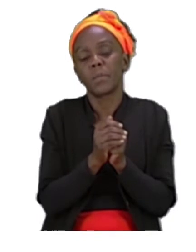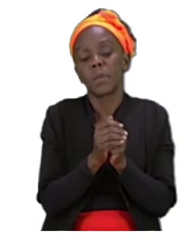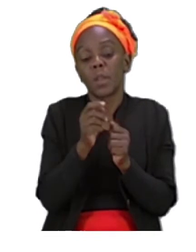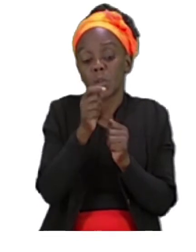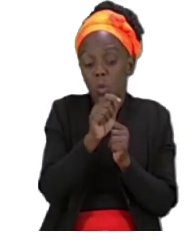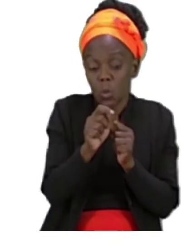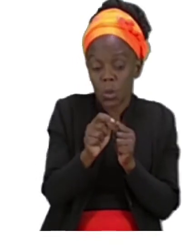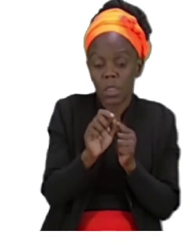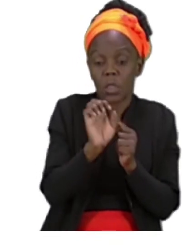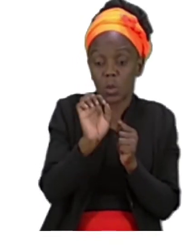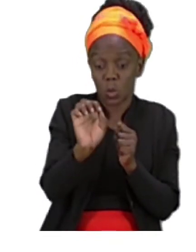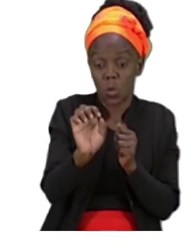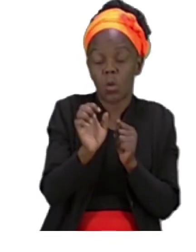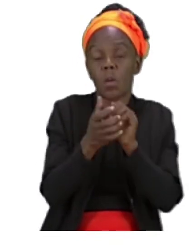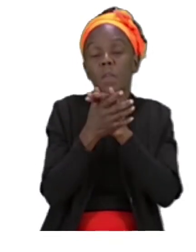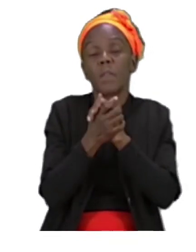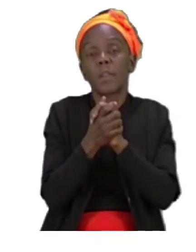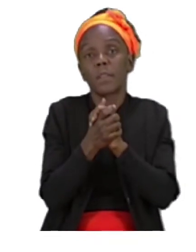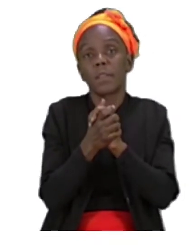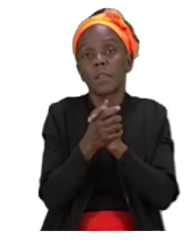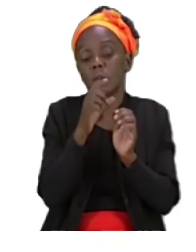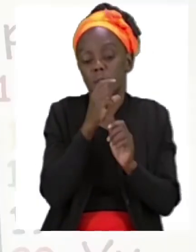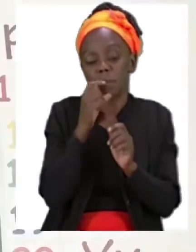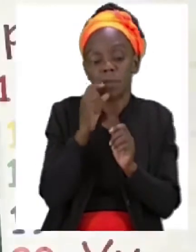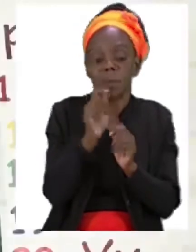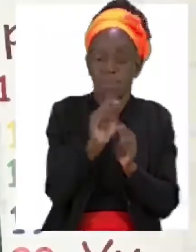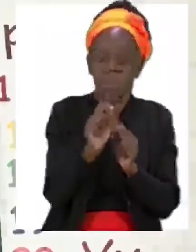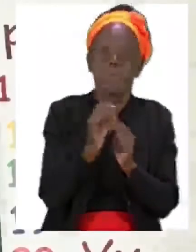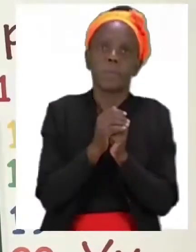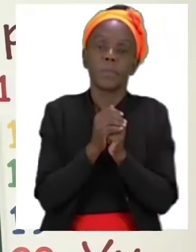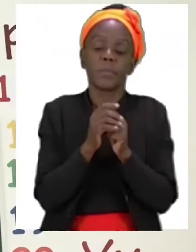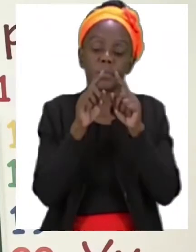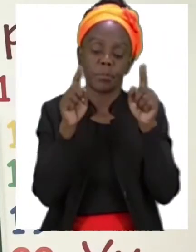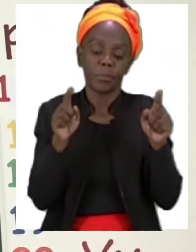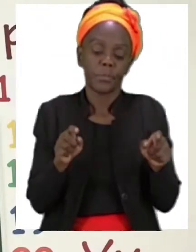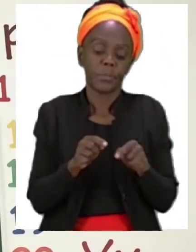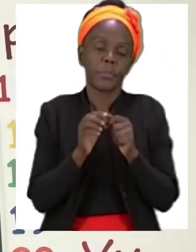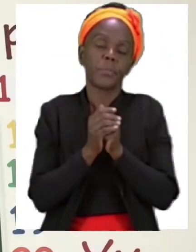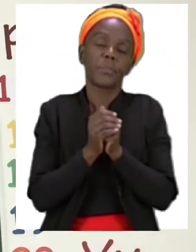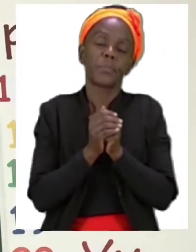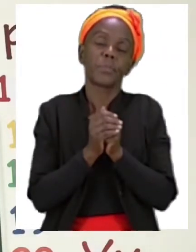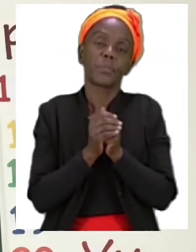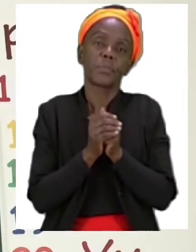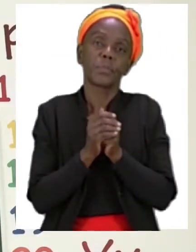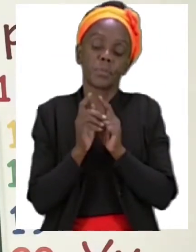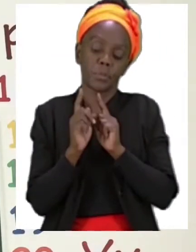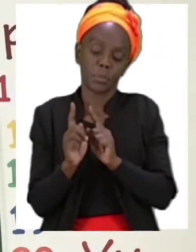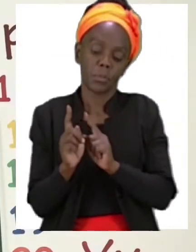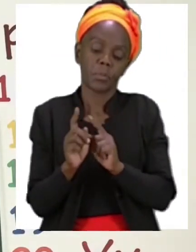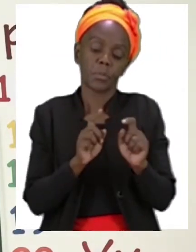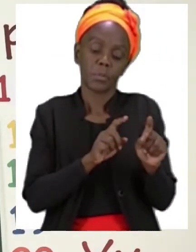this together on the board. So let's take a look at the board. I have my chalk and you are going to be following with